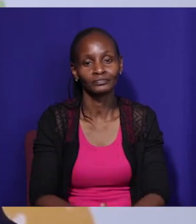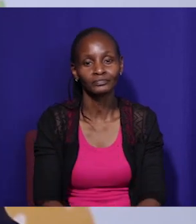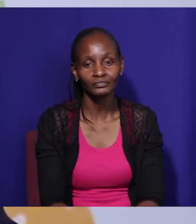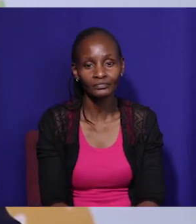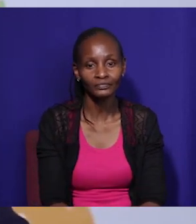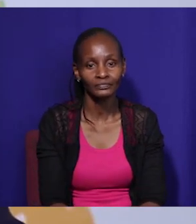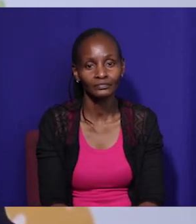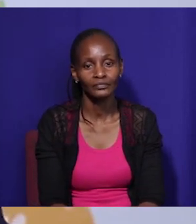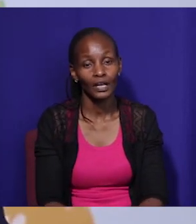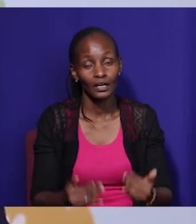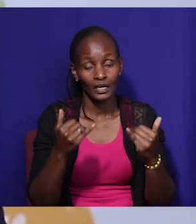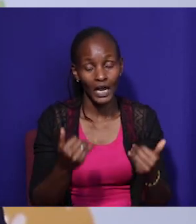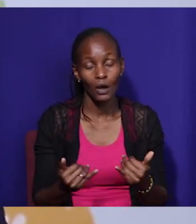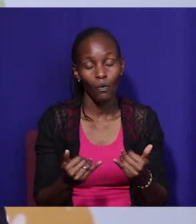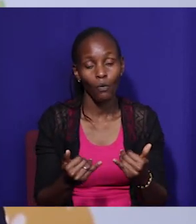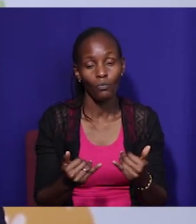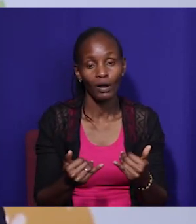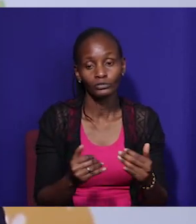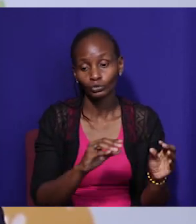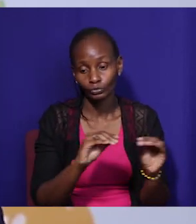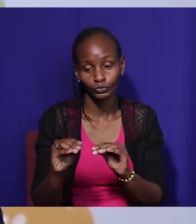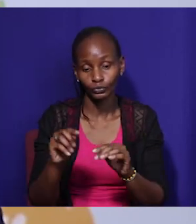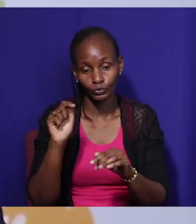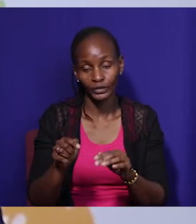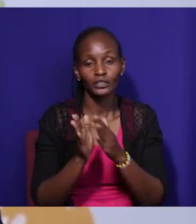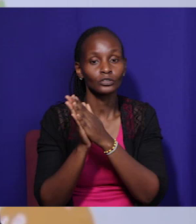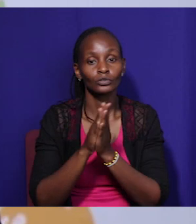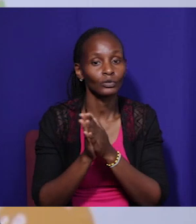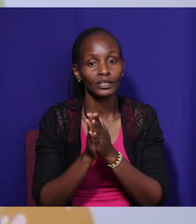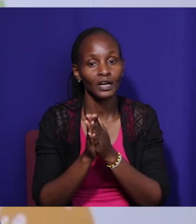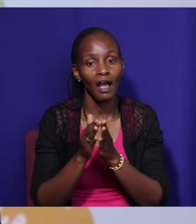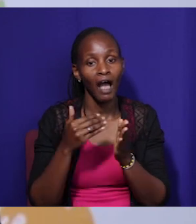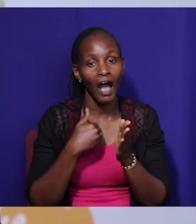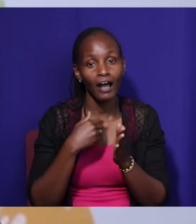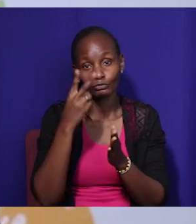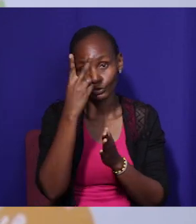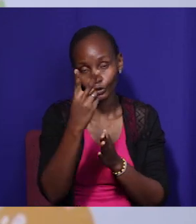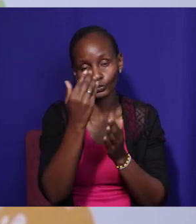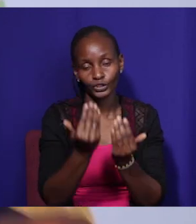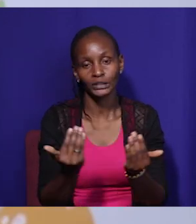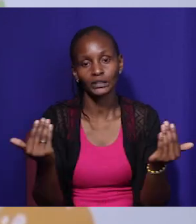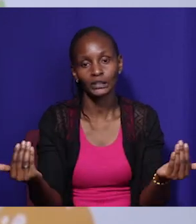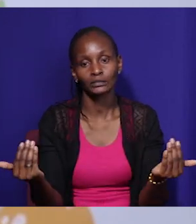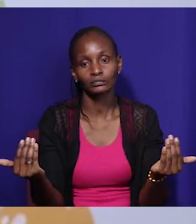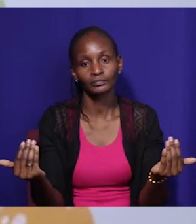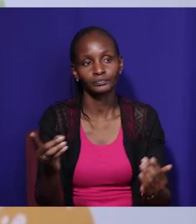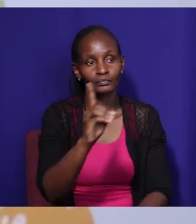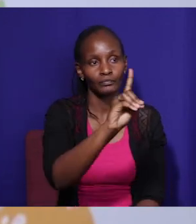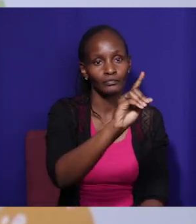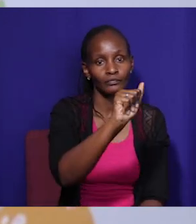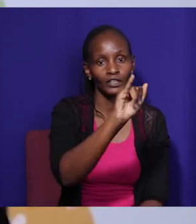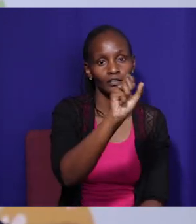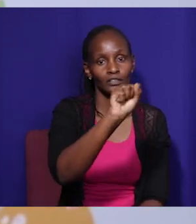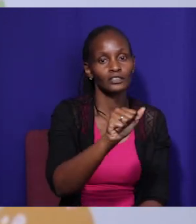Now, as we move on to today's story, we have two children, Daisy